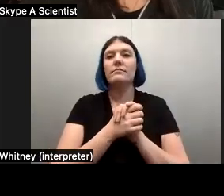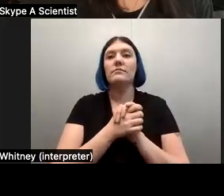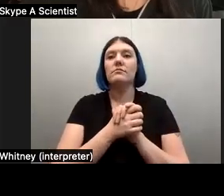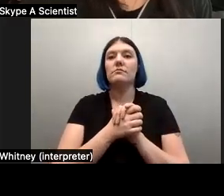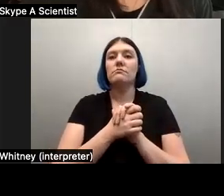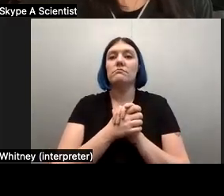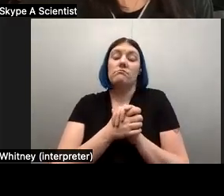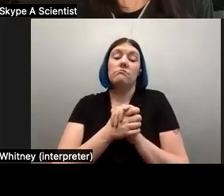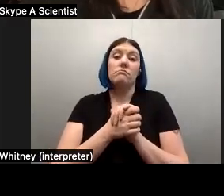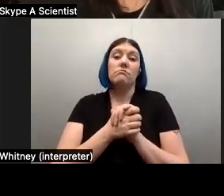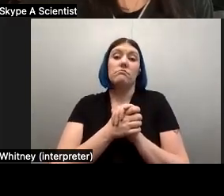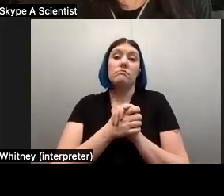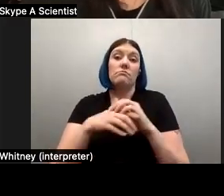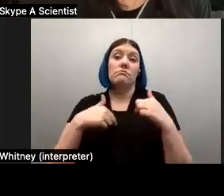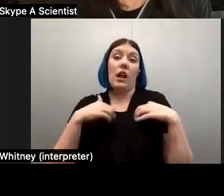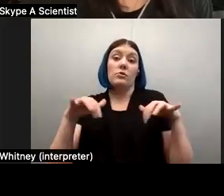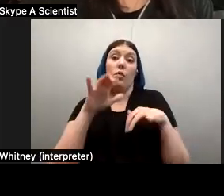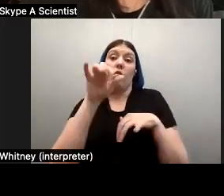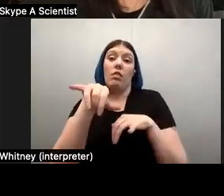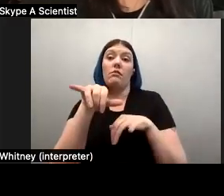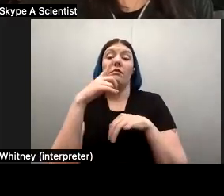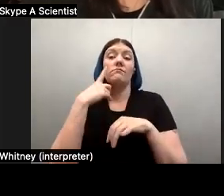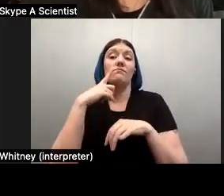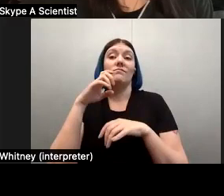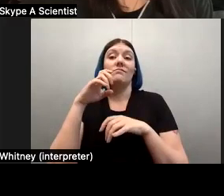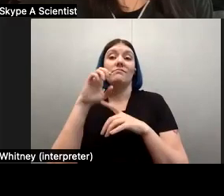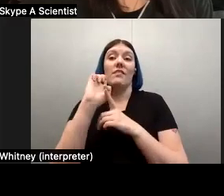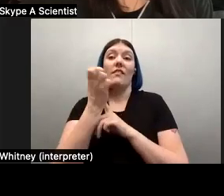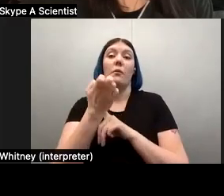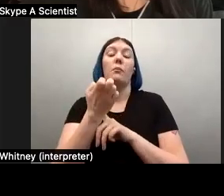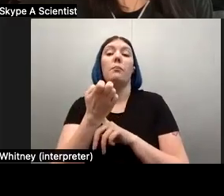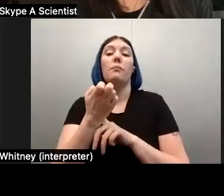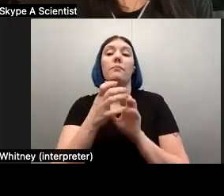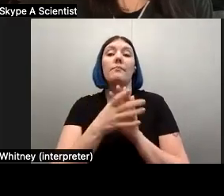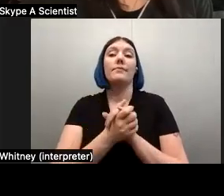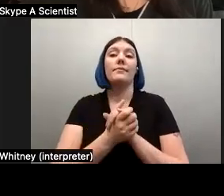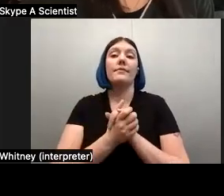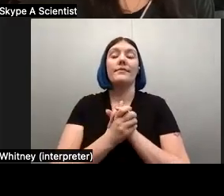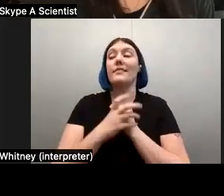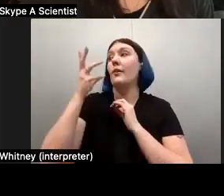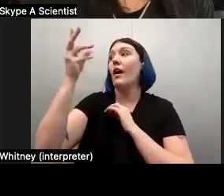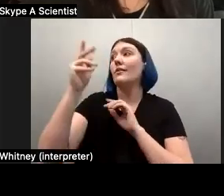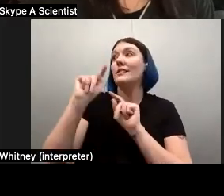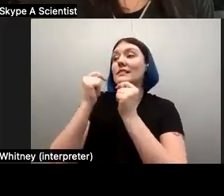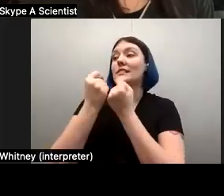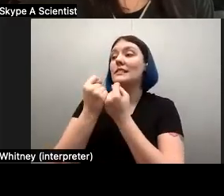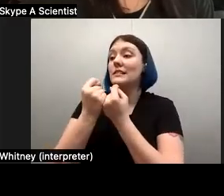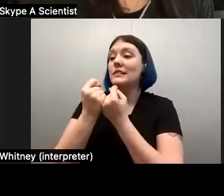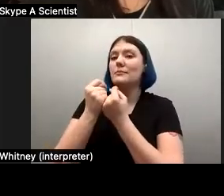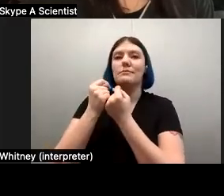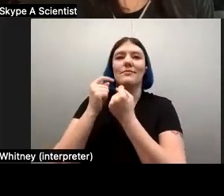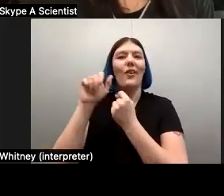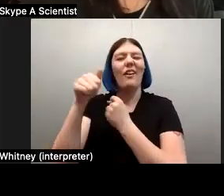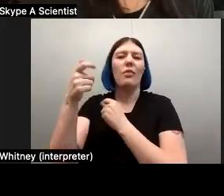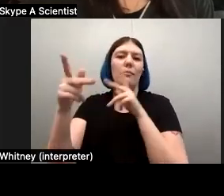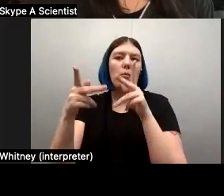that with the environment. So we go out there and I go out there with the team, or other folks in my team go out there, and